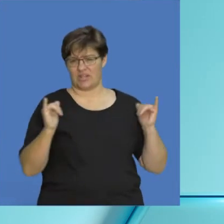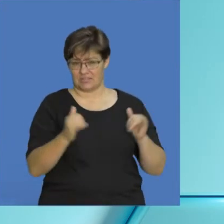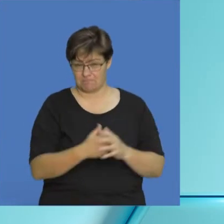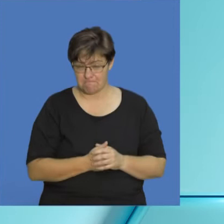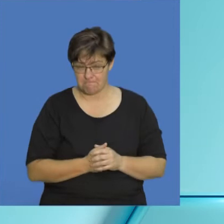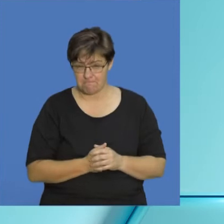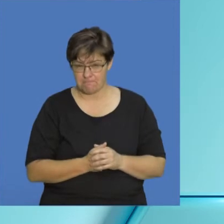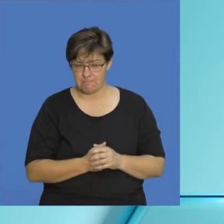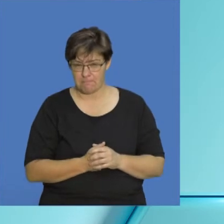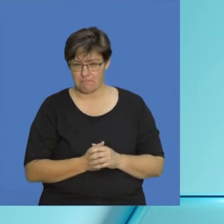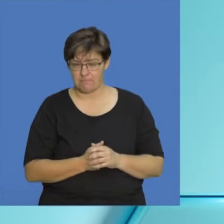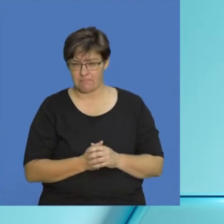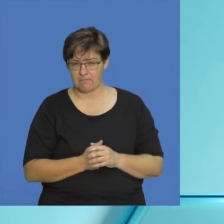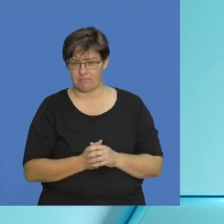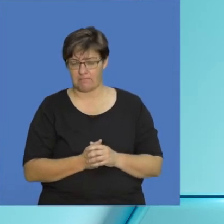our holidays.